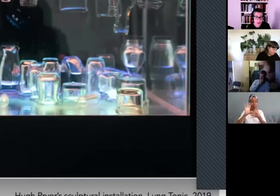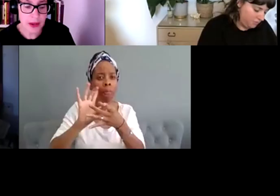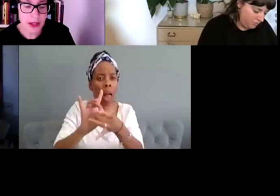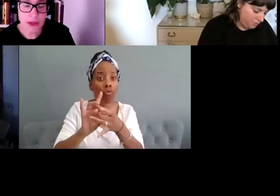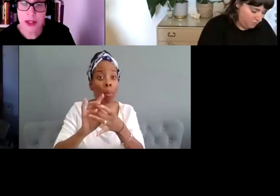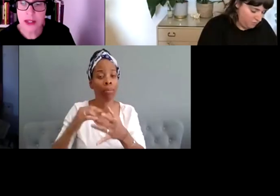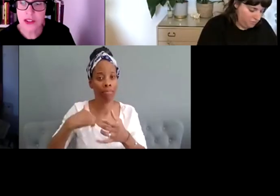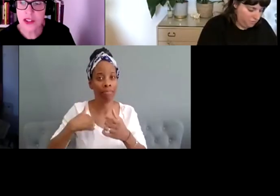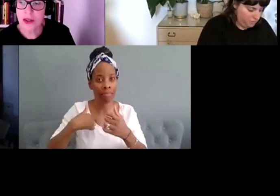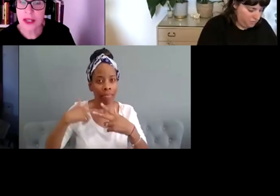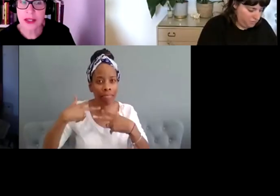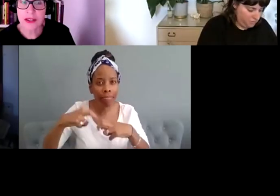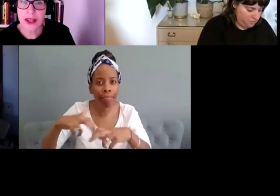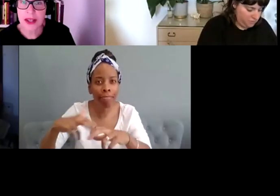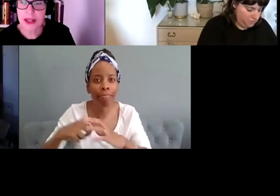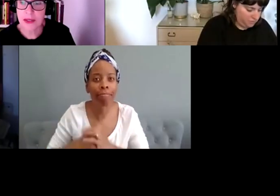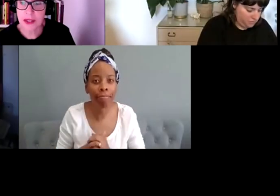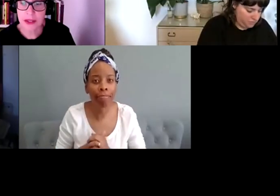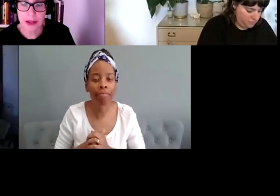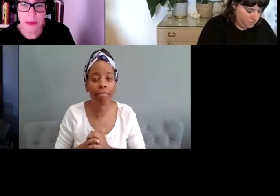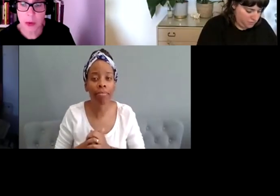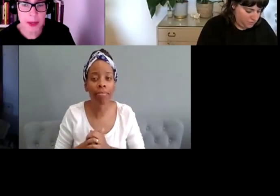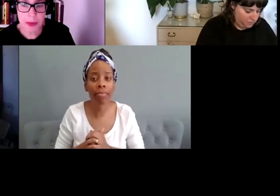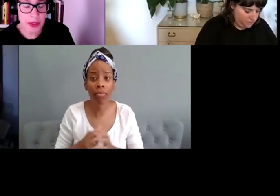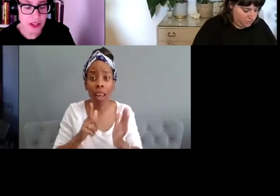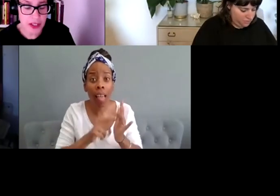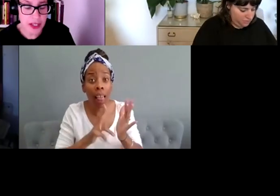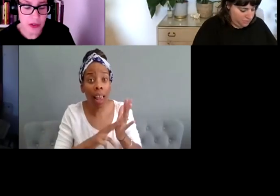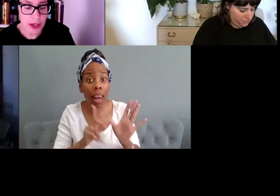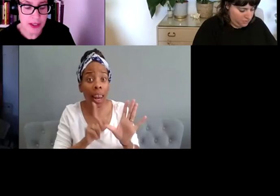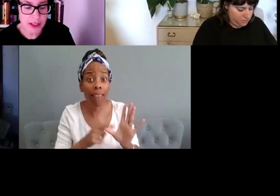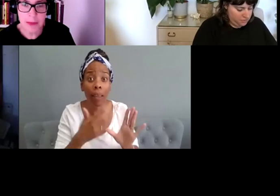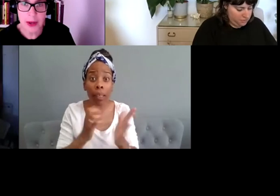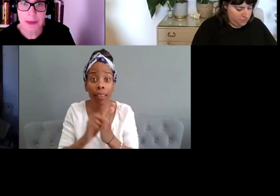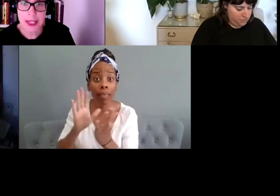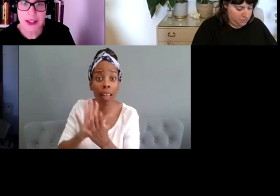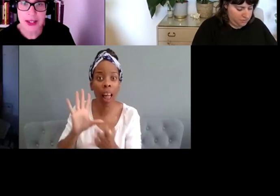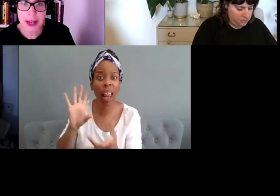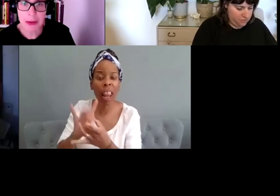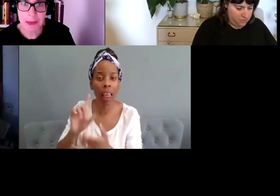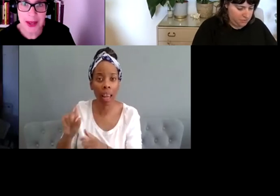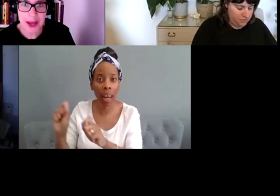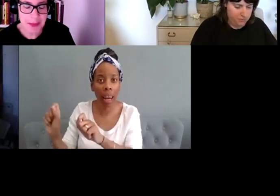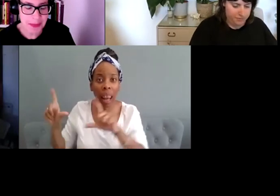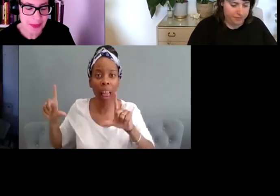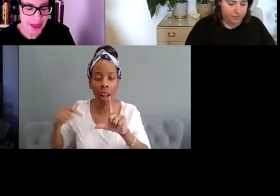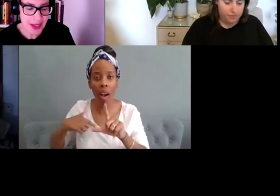and if you'd like to share a link to that maybe or people can just click on it because i'm nearly done now